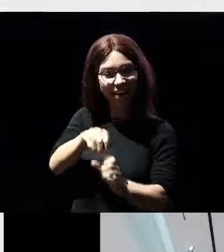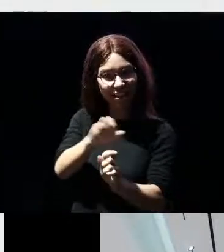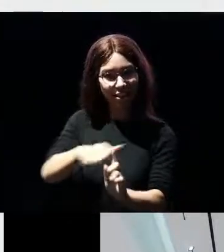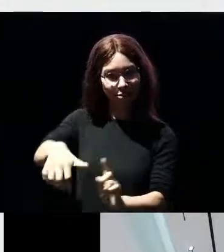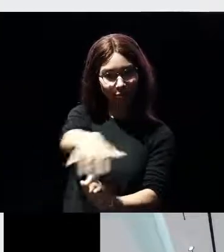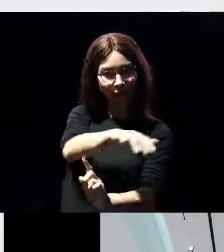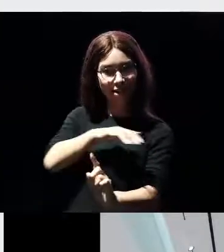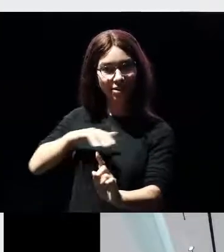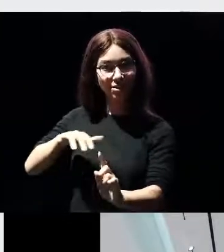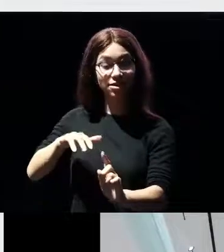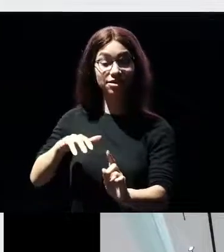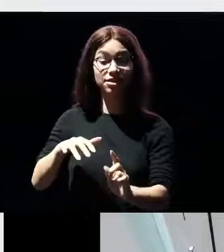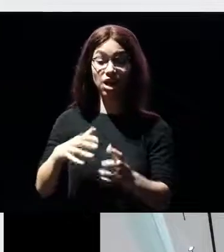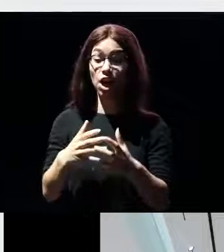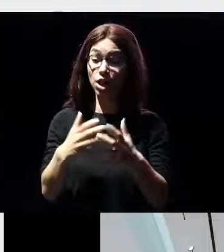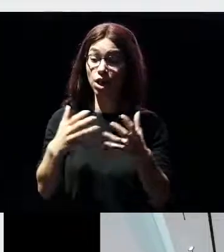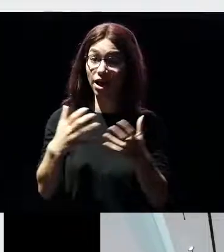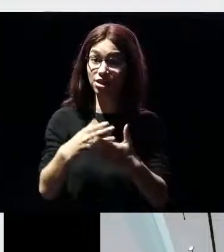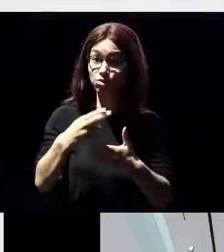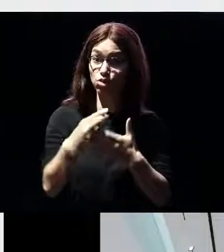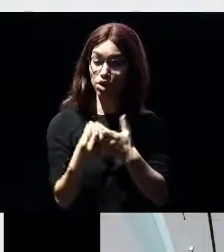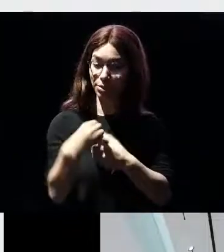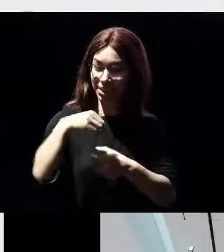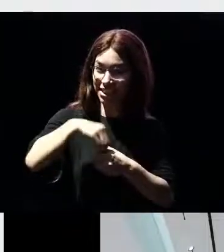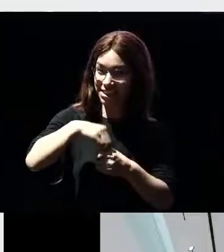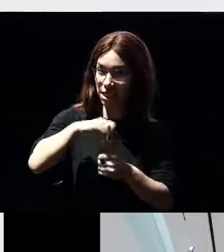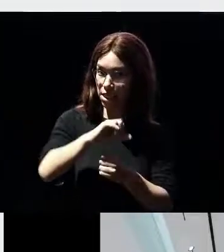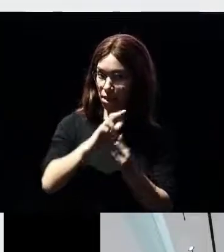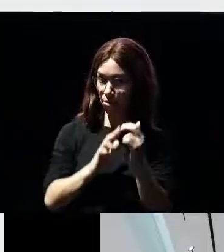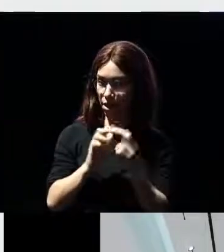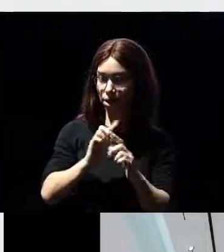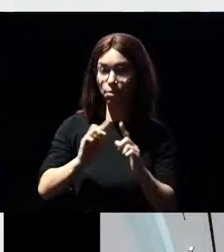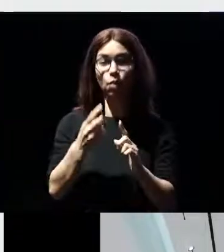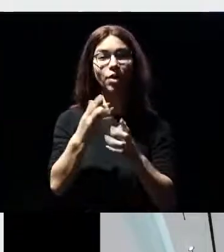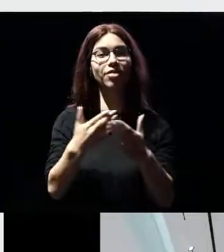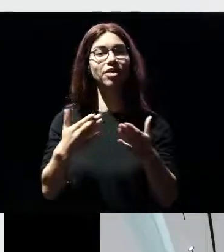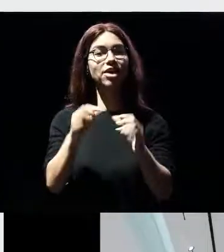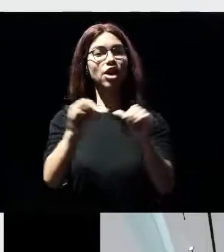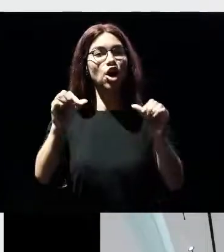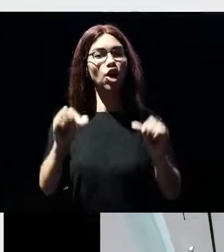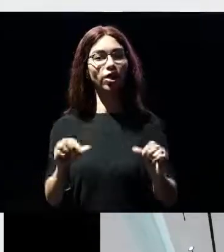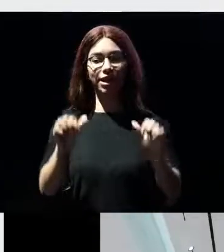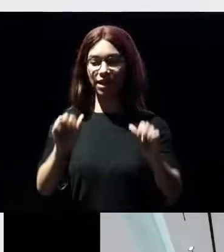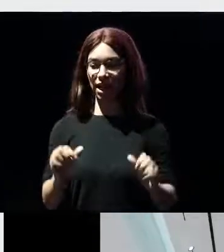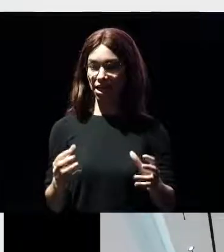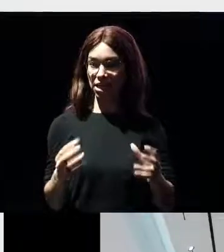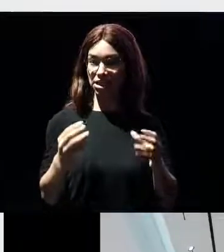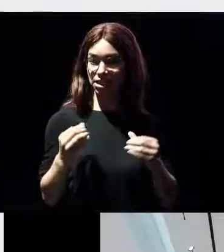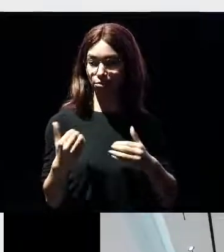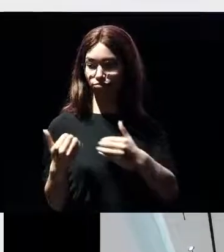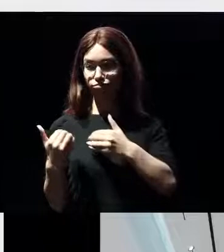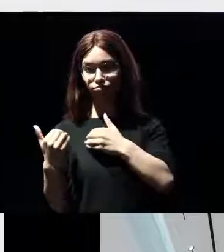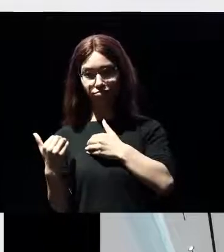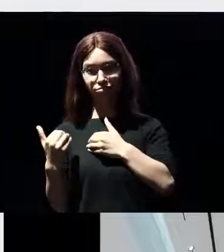There's much that's programmed inside the Moody, but one of the things that I think architecture can take on, or at least begin to anticipate,